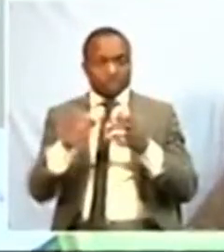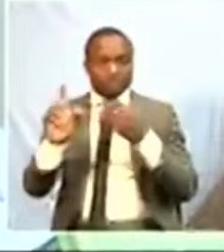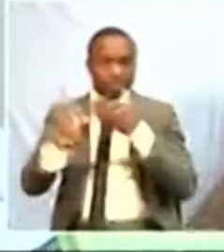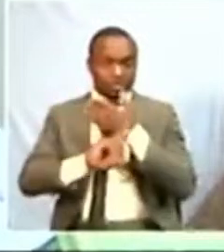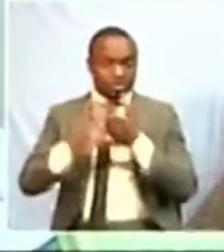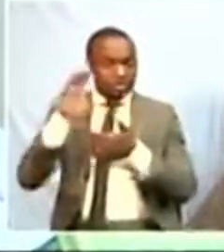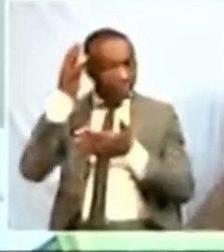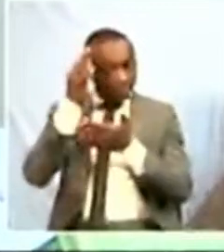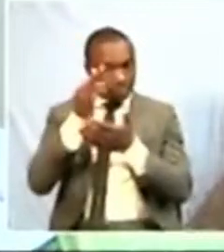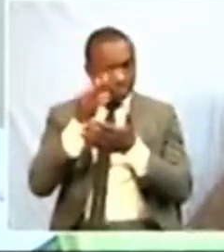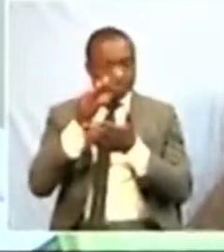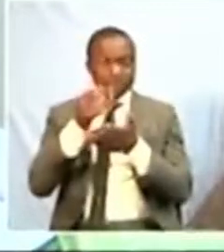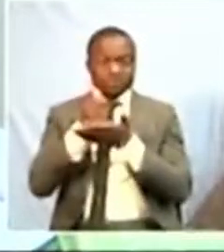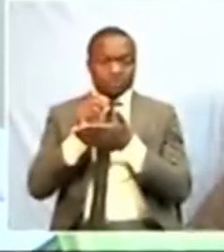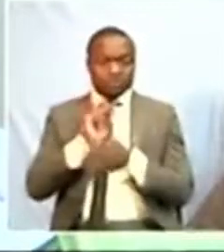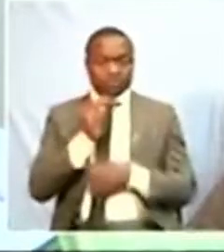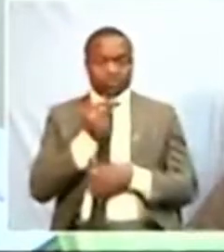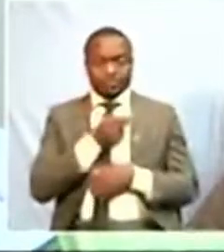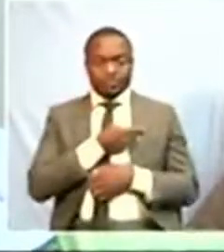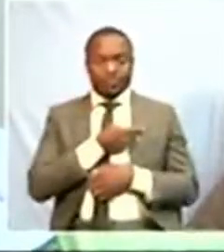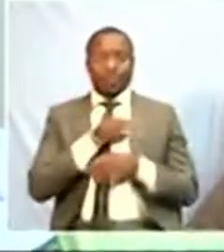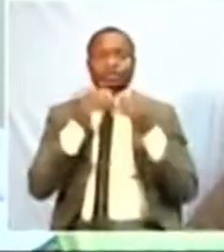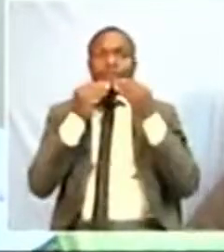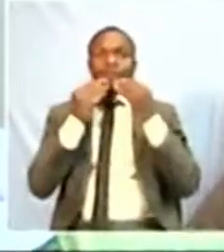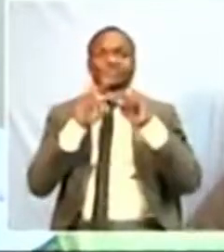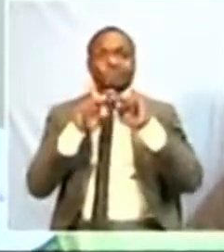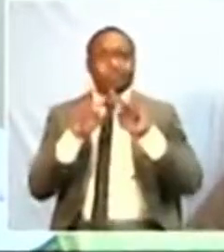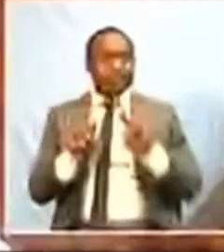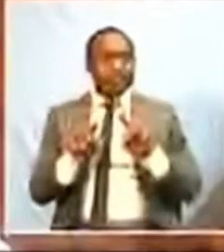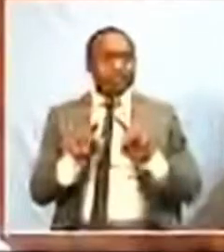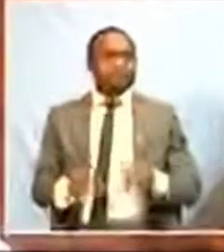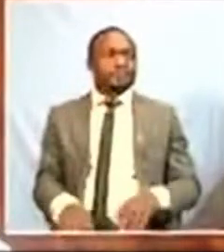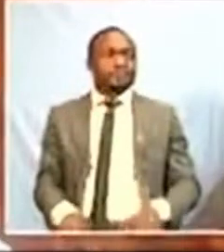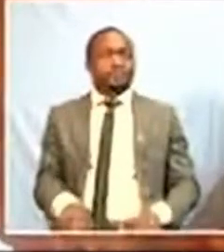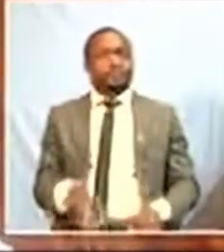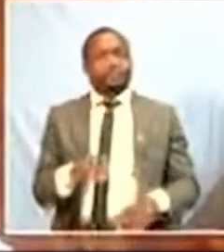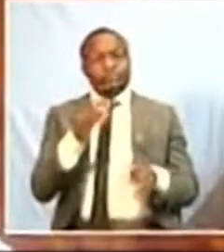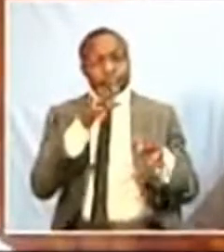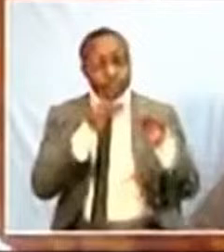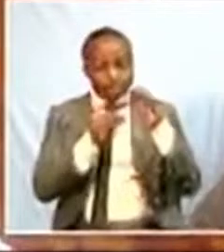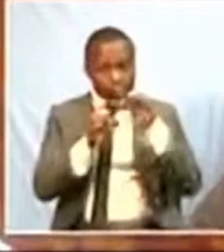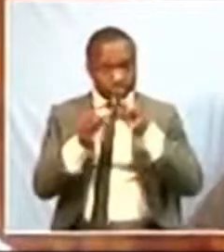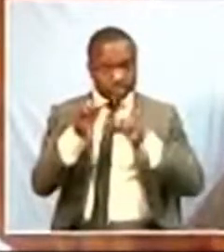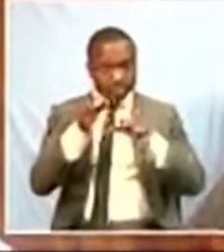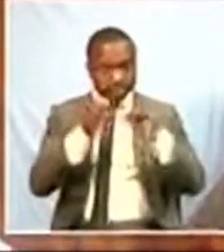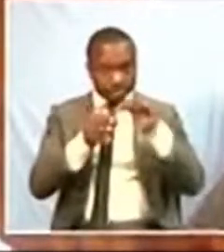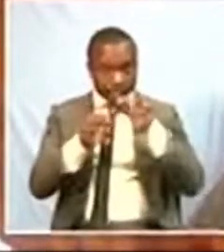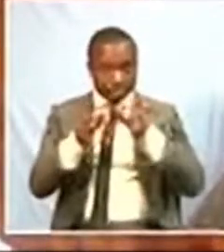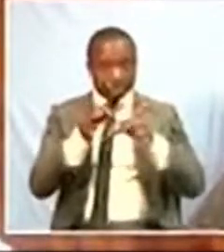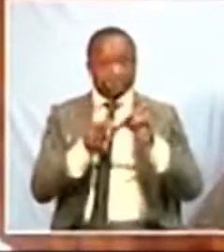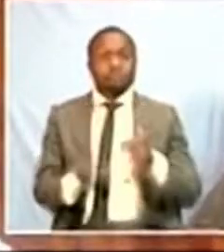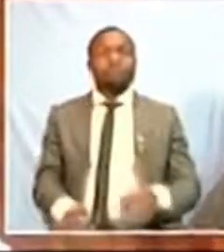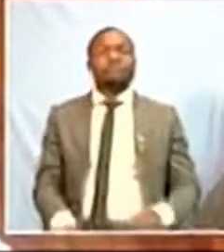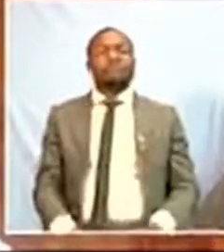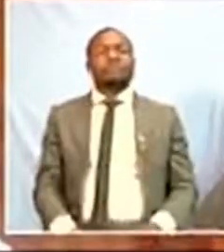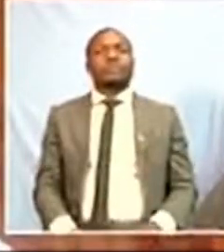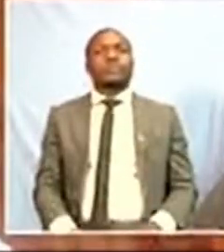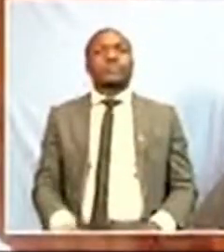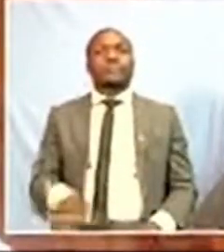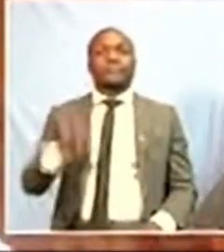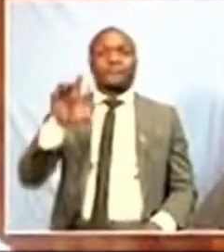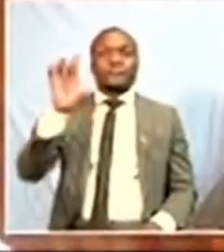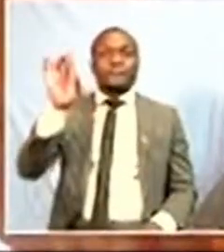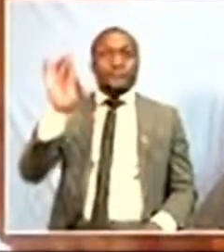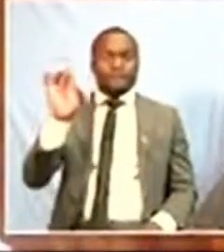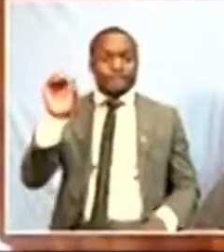you help us? Thank you, Chair. Just on clarity on the